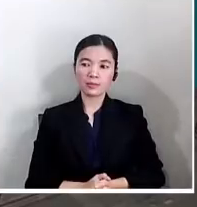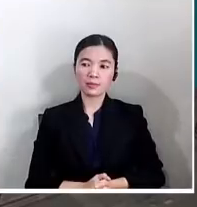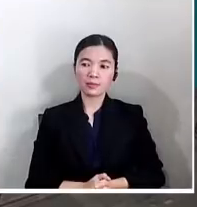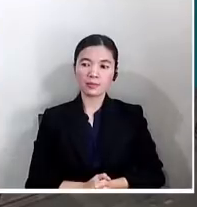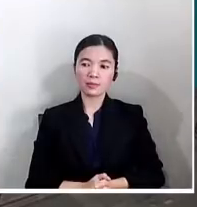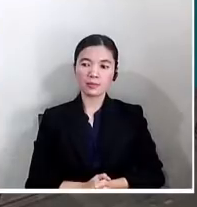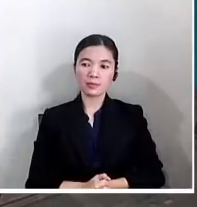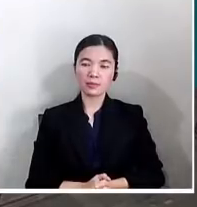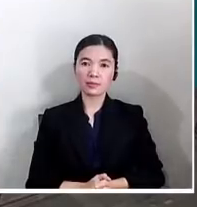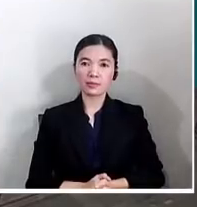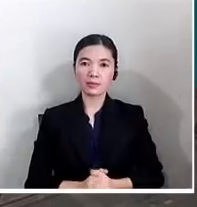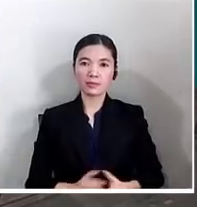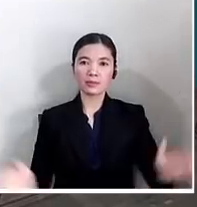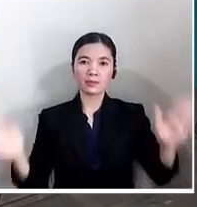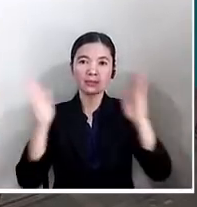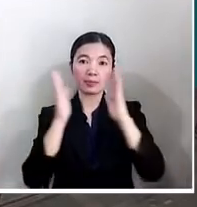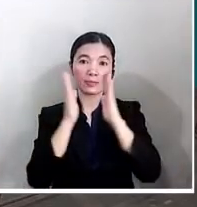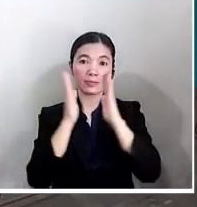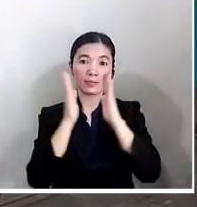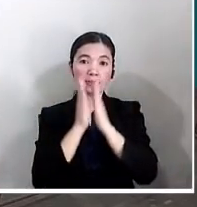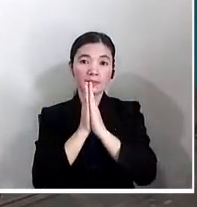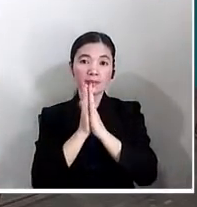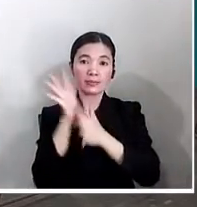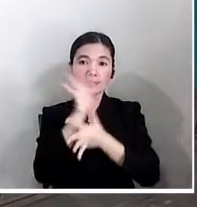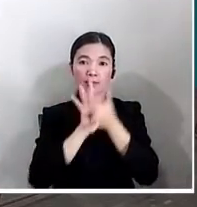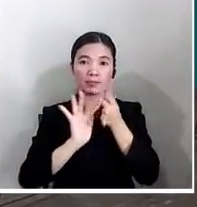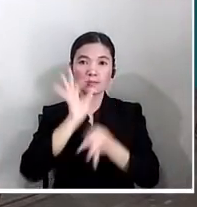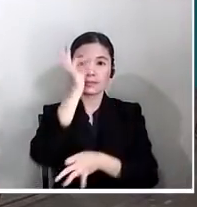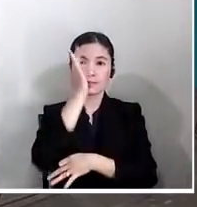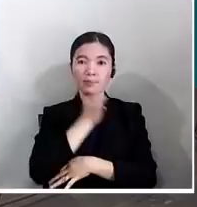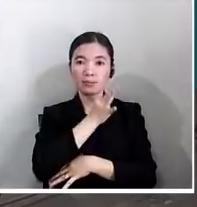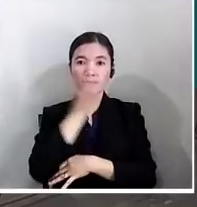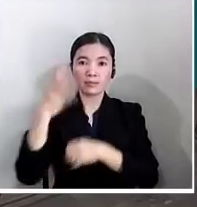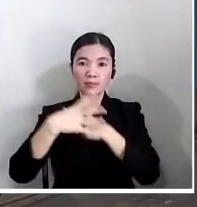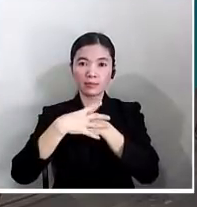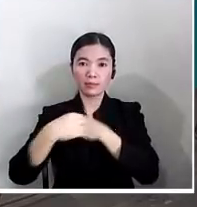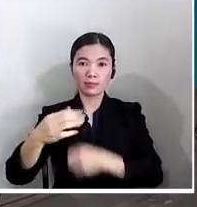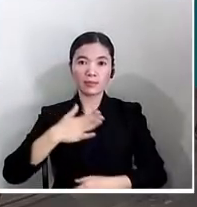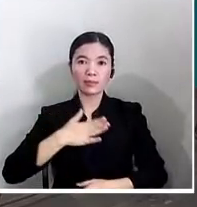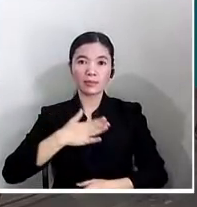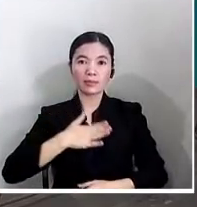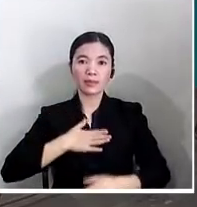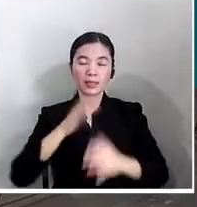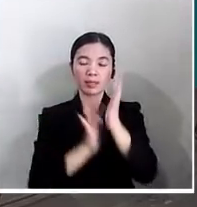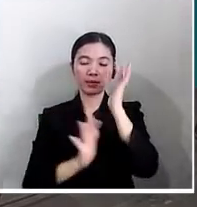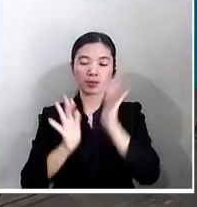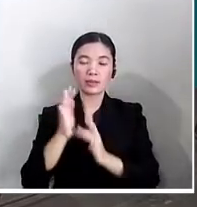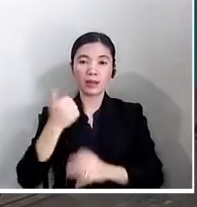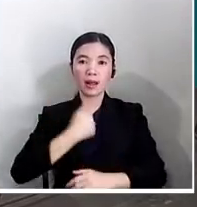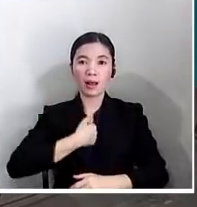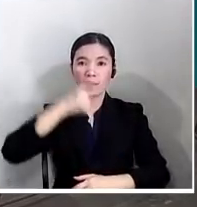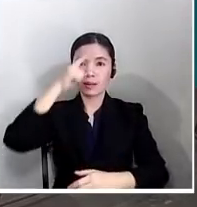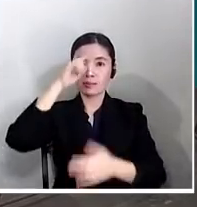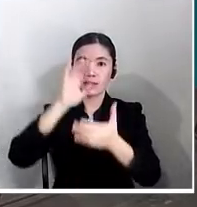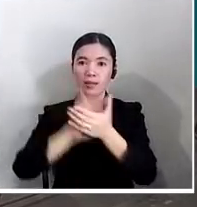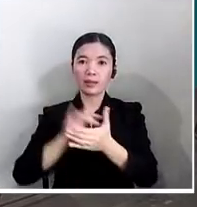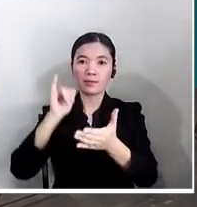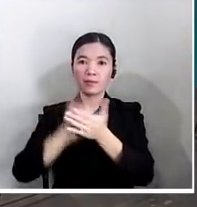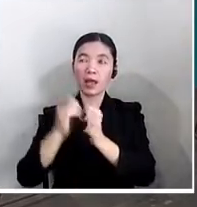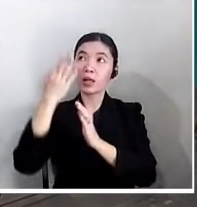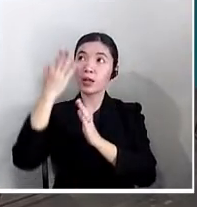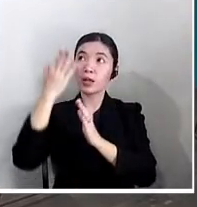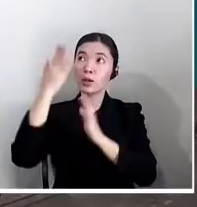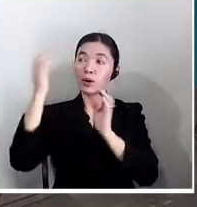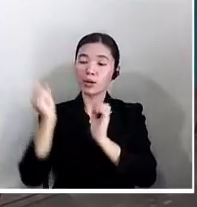Act of spiritual communion. My Jesus, I believe that you are present in the most holy